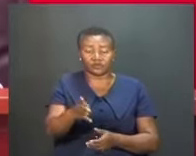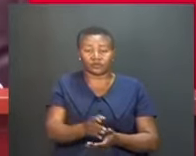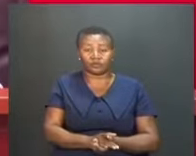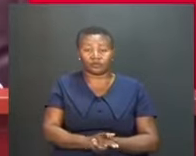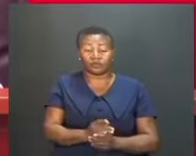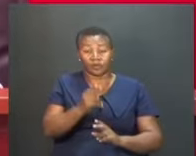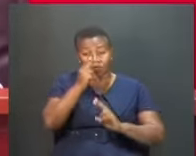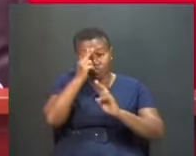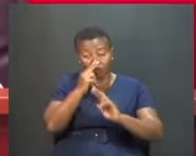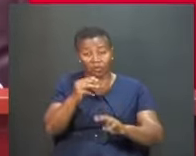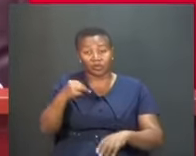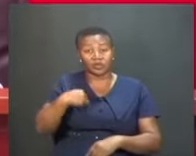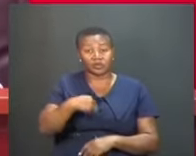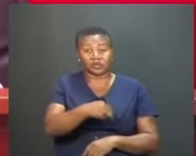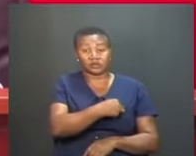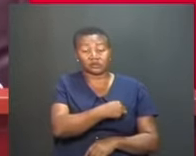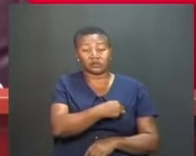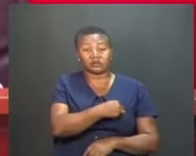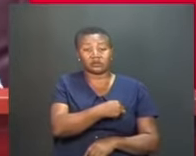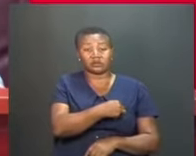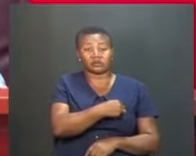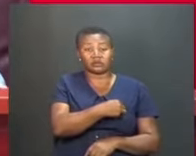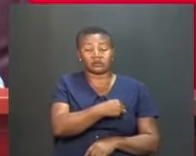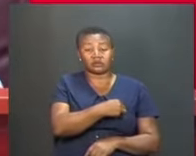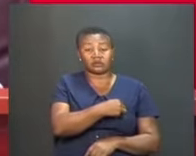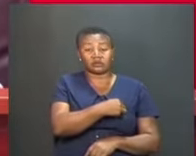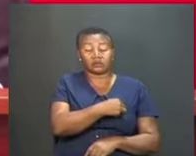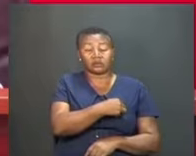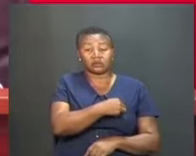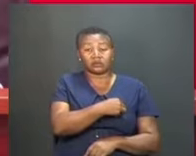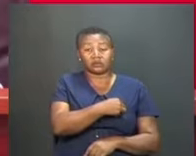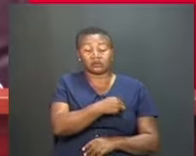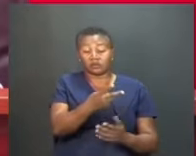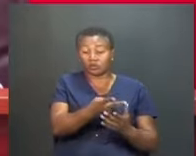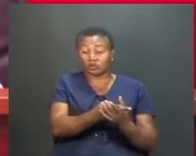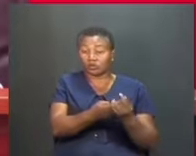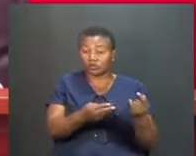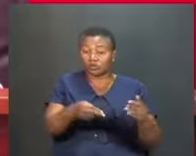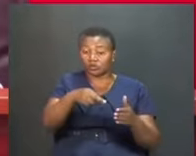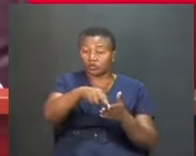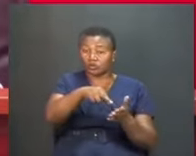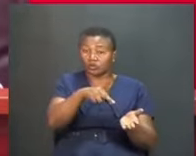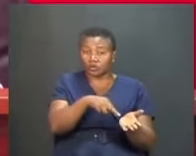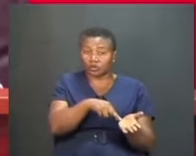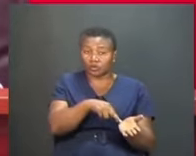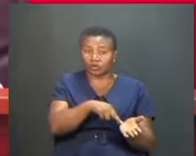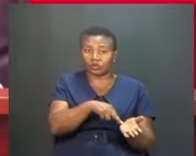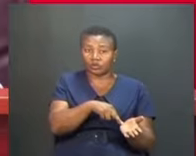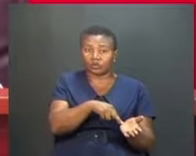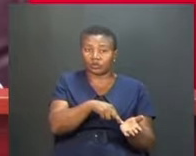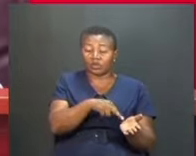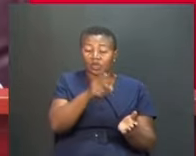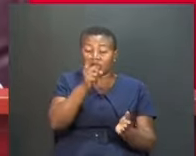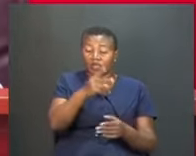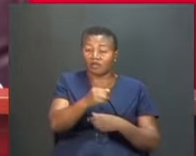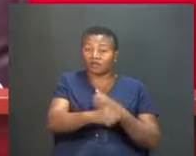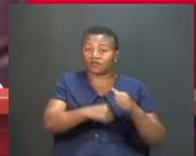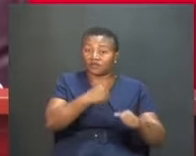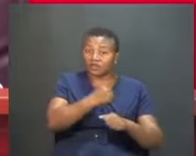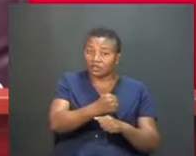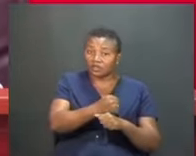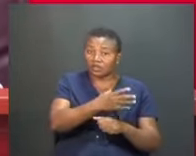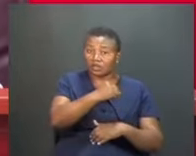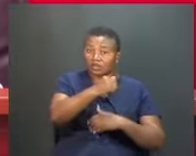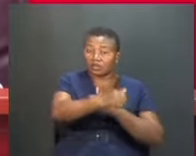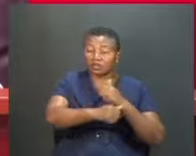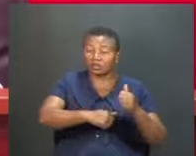Honorable members, the said half-year Audit Committee report and annual statement by